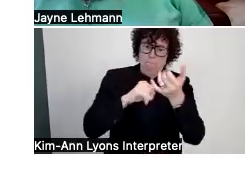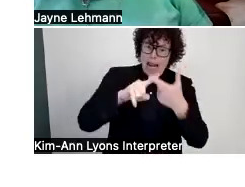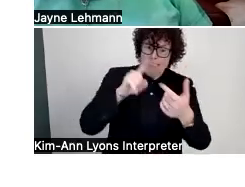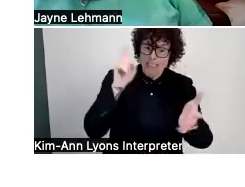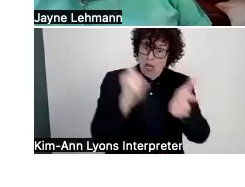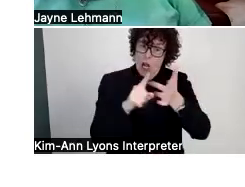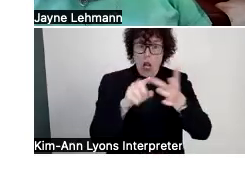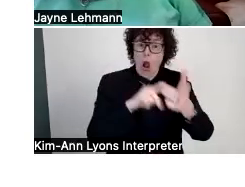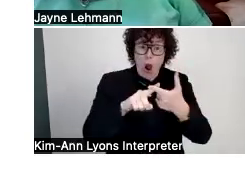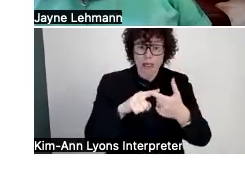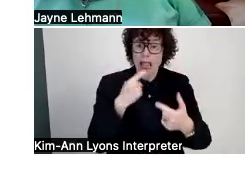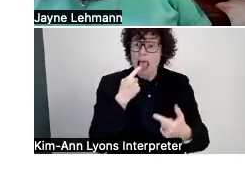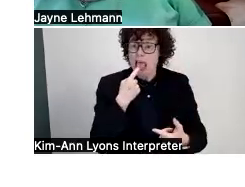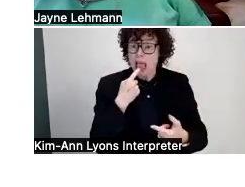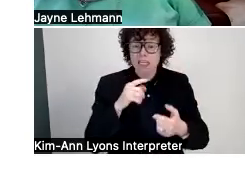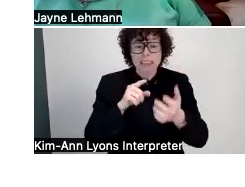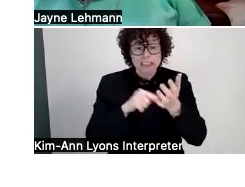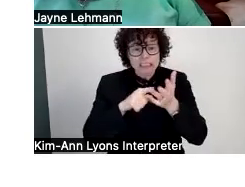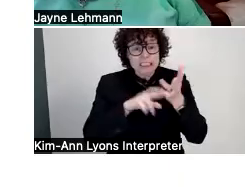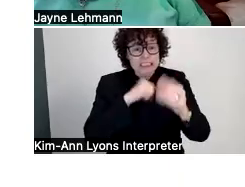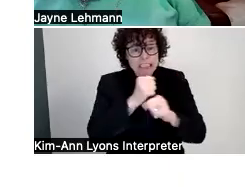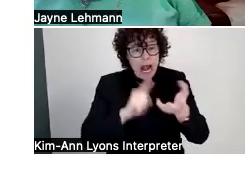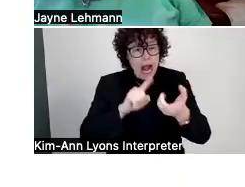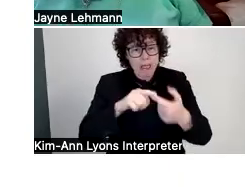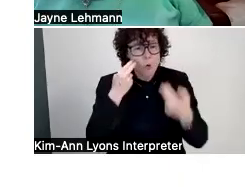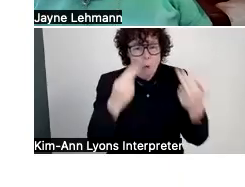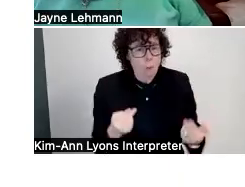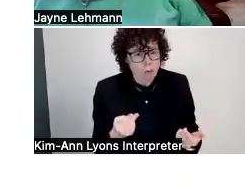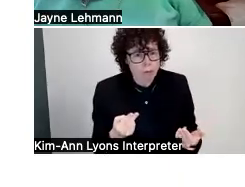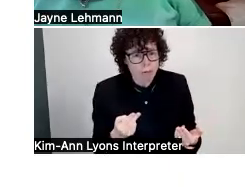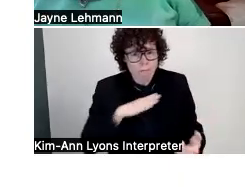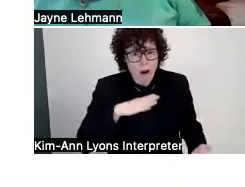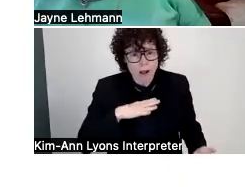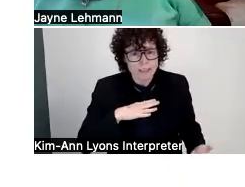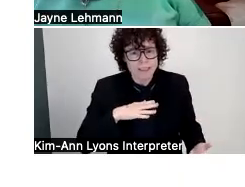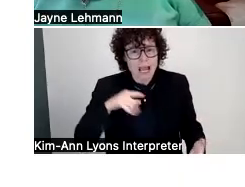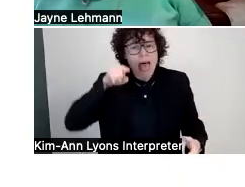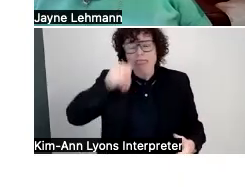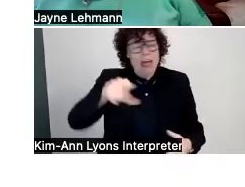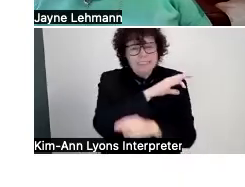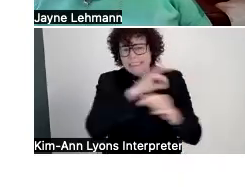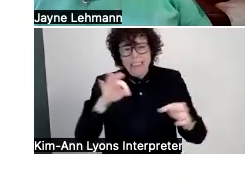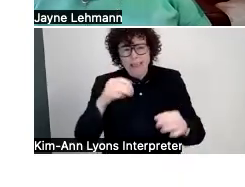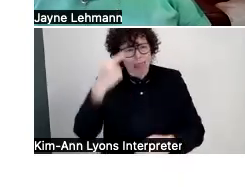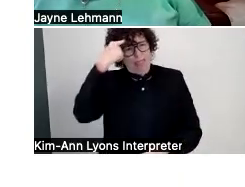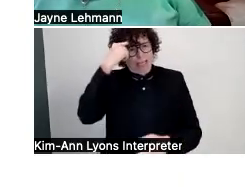didn't do what should have been a normal assessment. And I think partly it was because they were a bit rattled